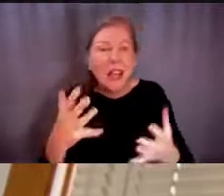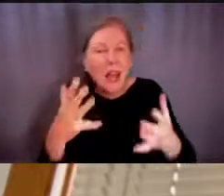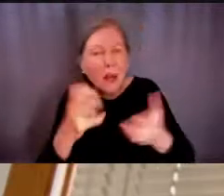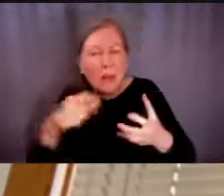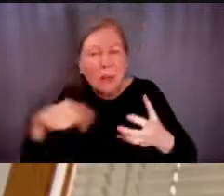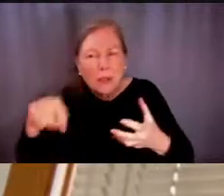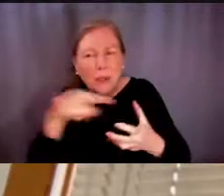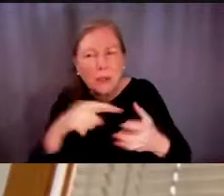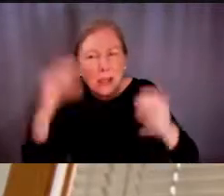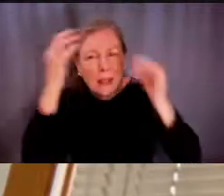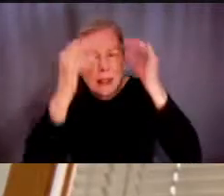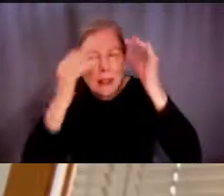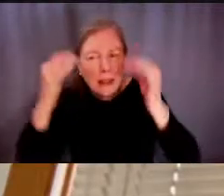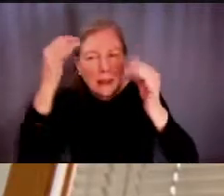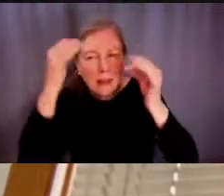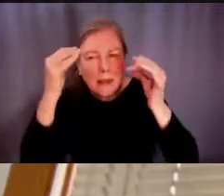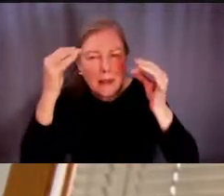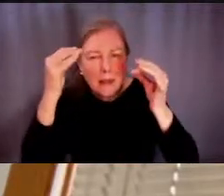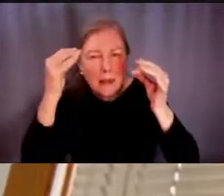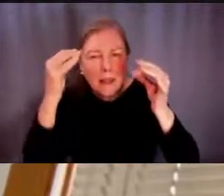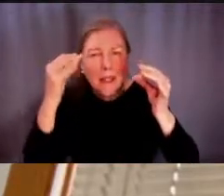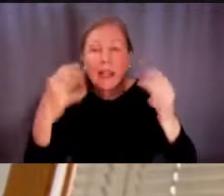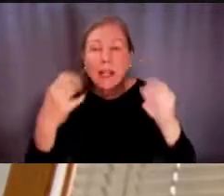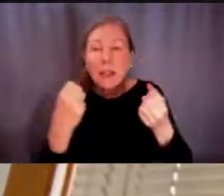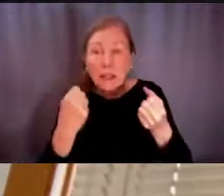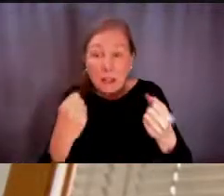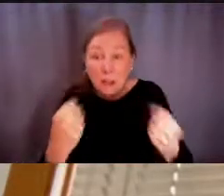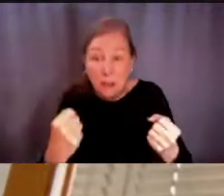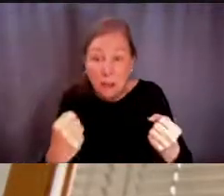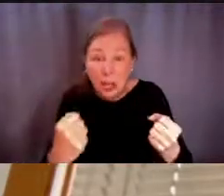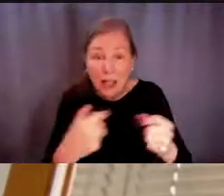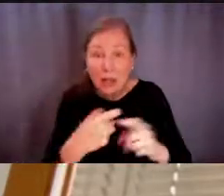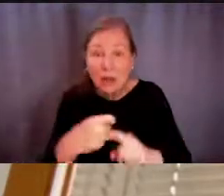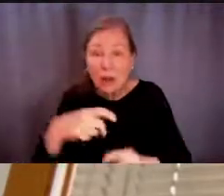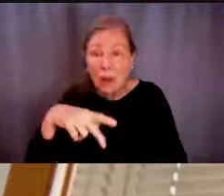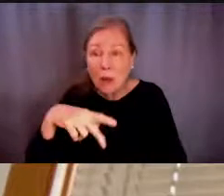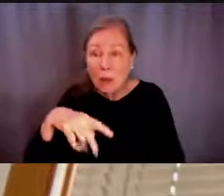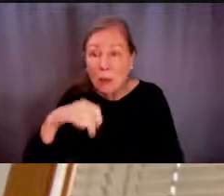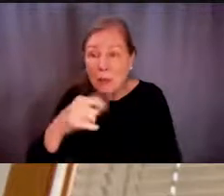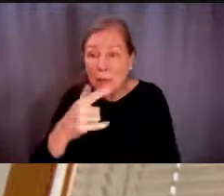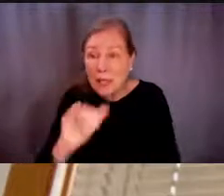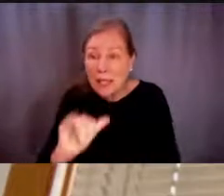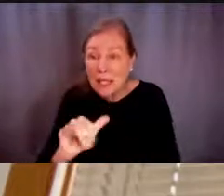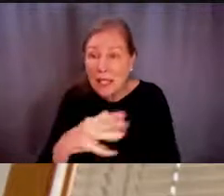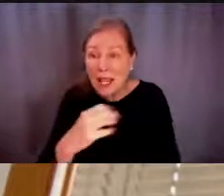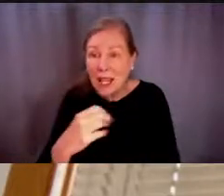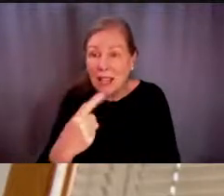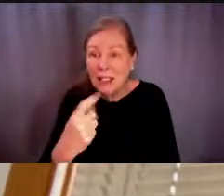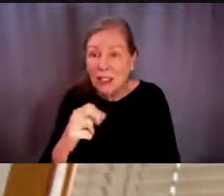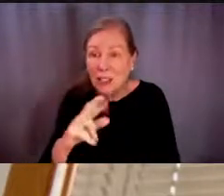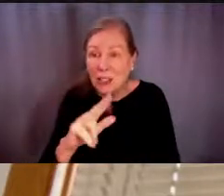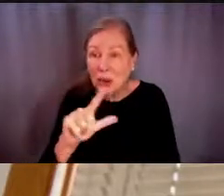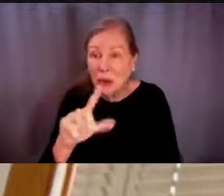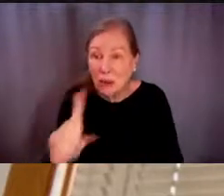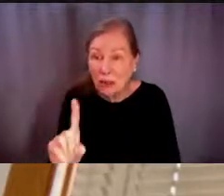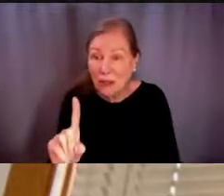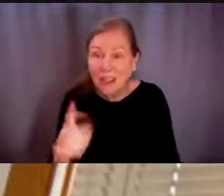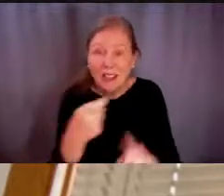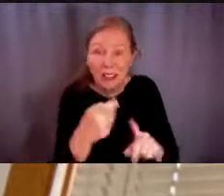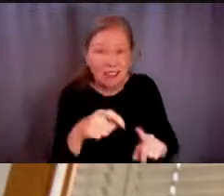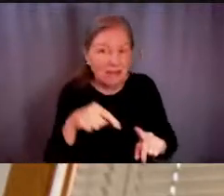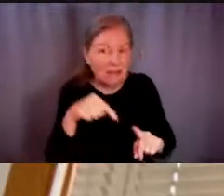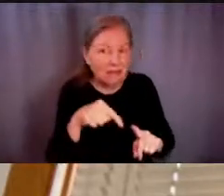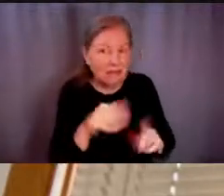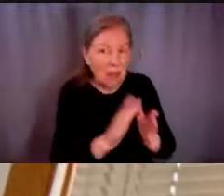the strength that we see from Piggy and from Gerald in this book, and how they